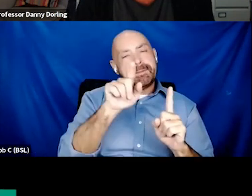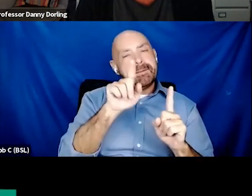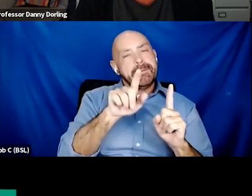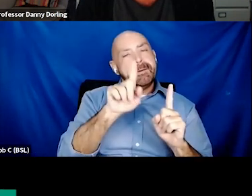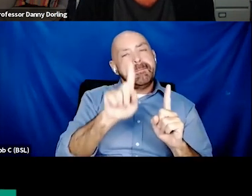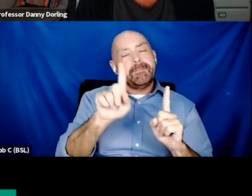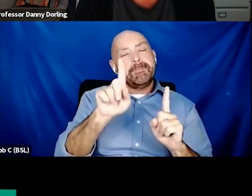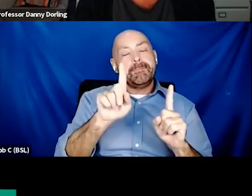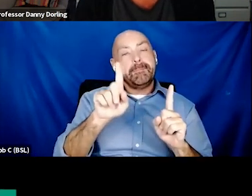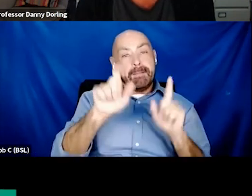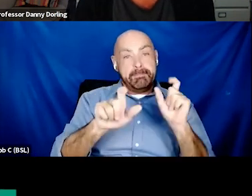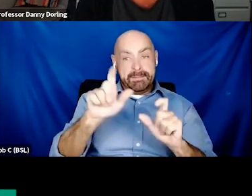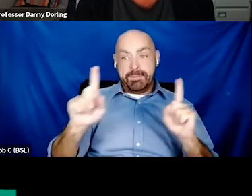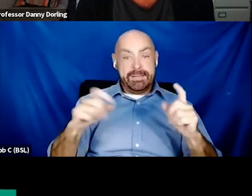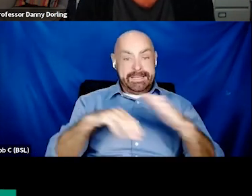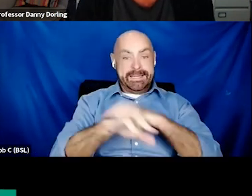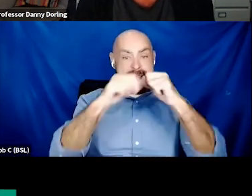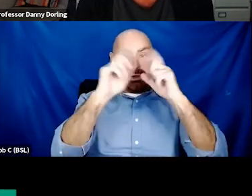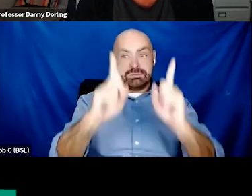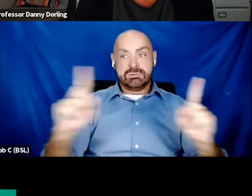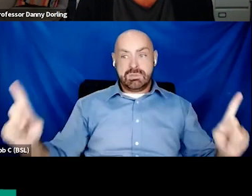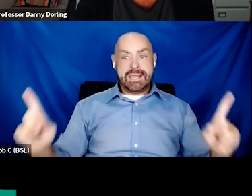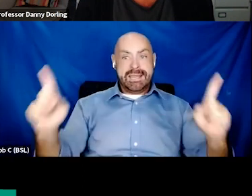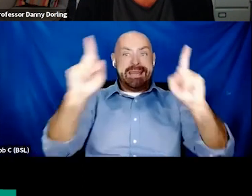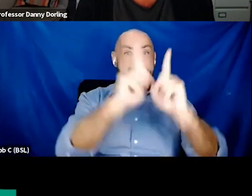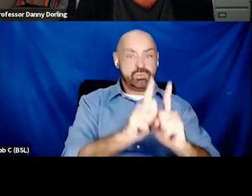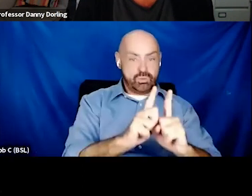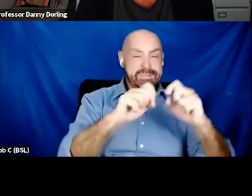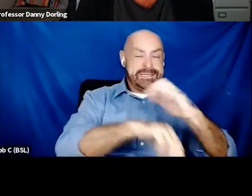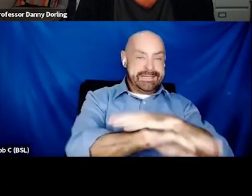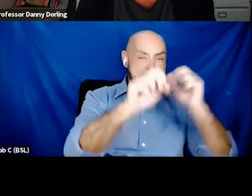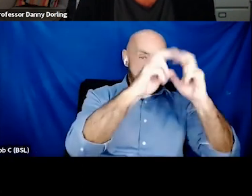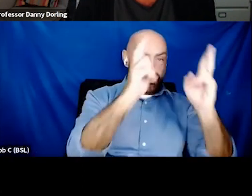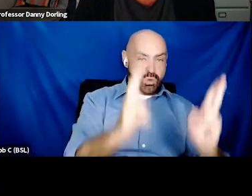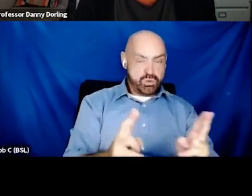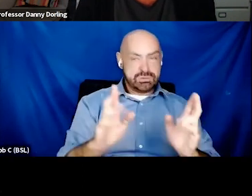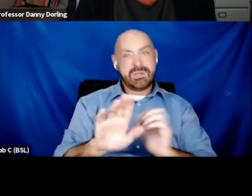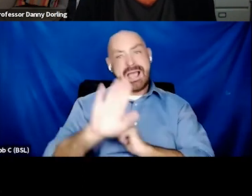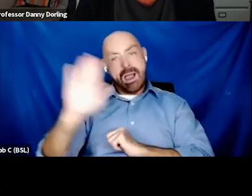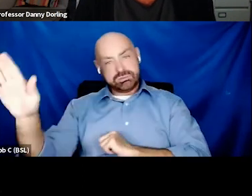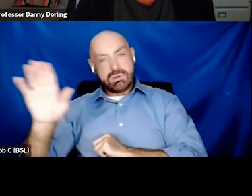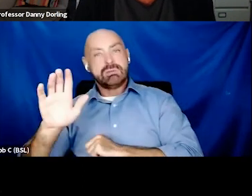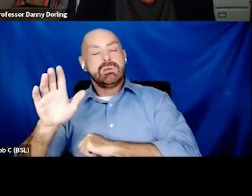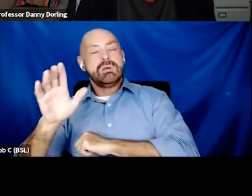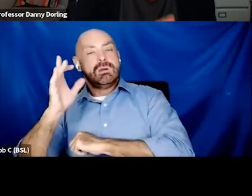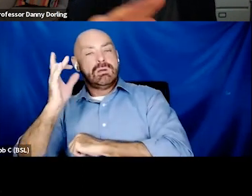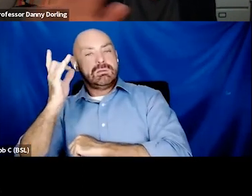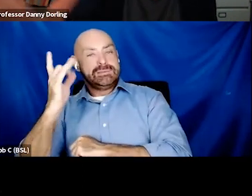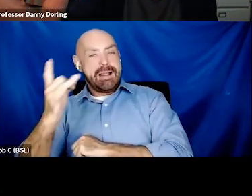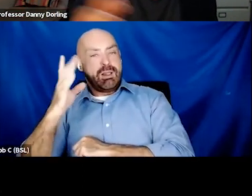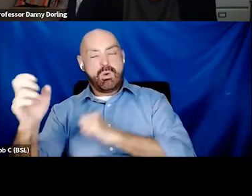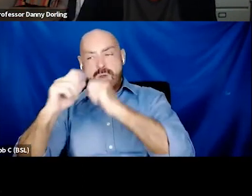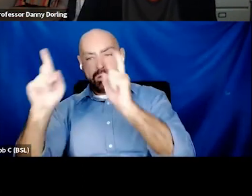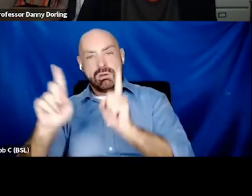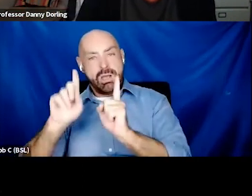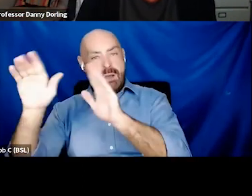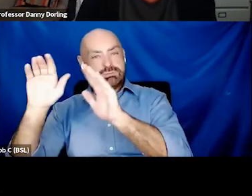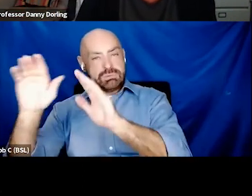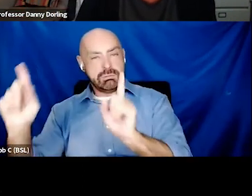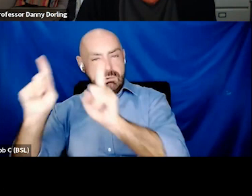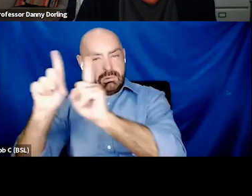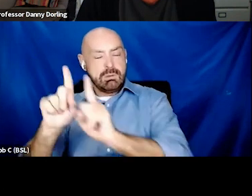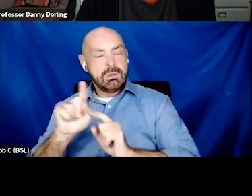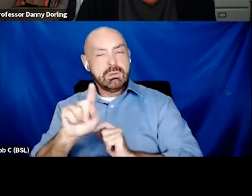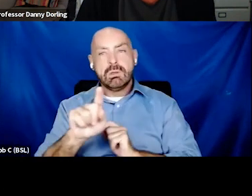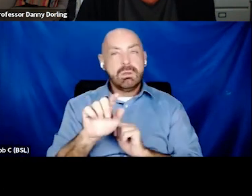indoors is the grey line, and people who've met up outdoors is the yellow line. And again, you probably look right at the